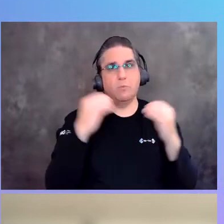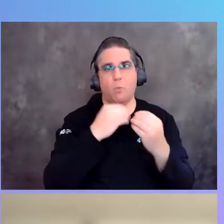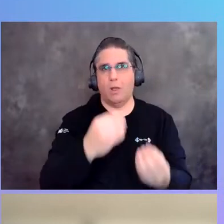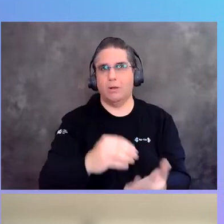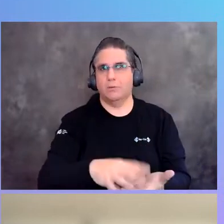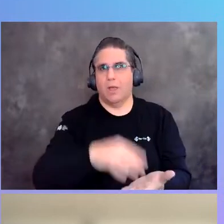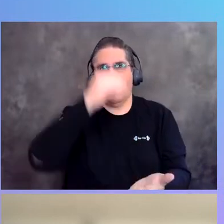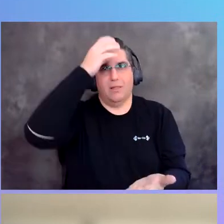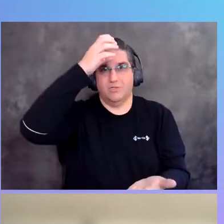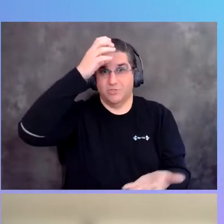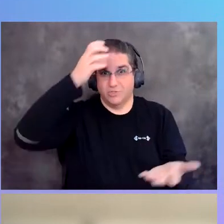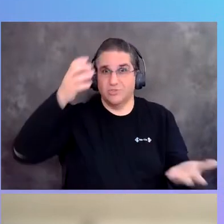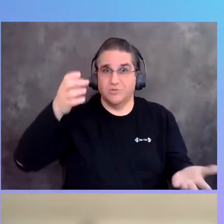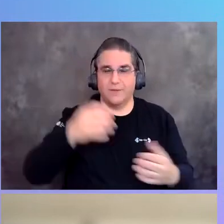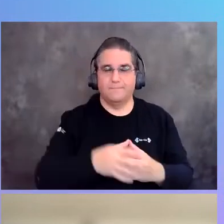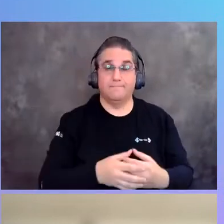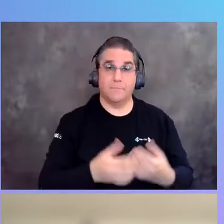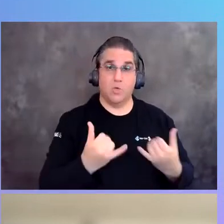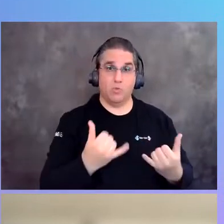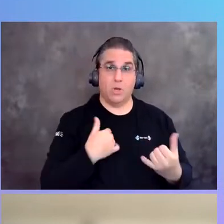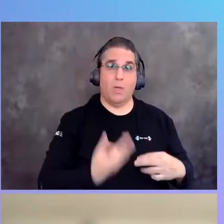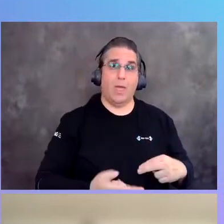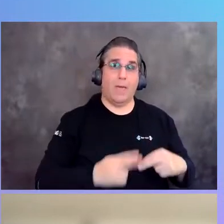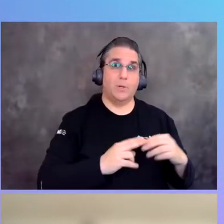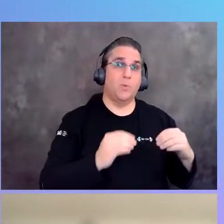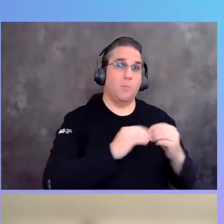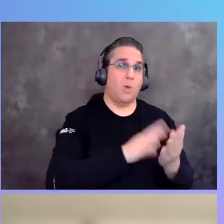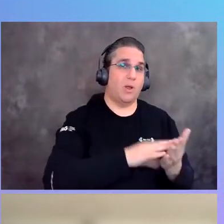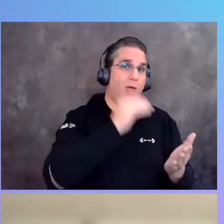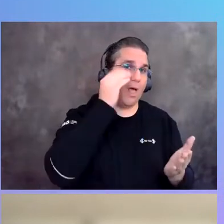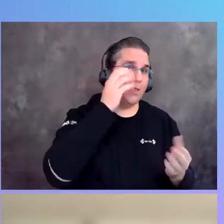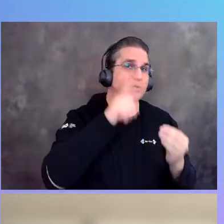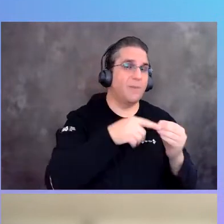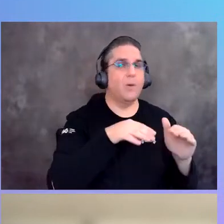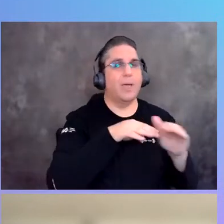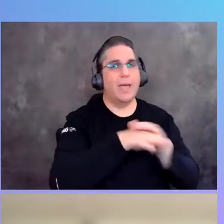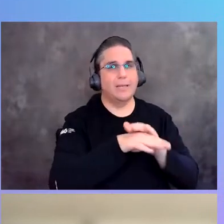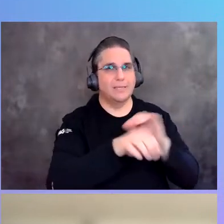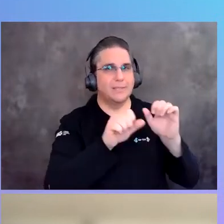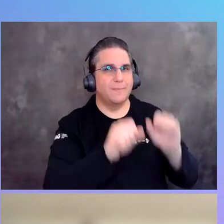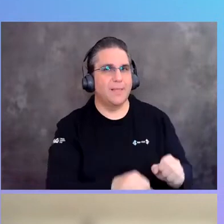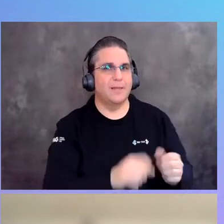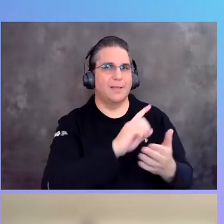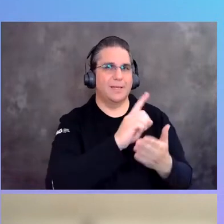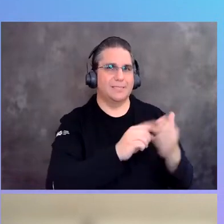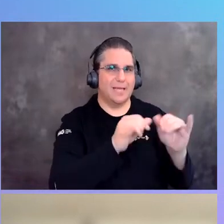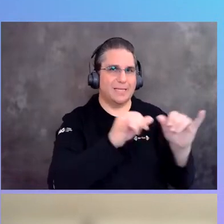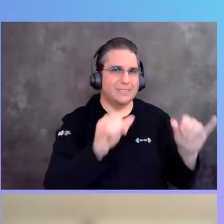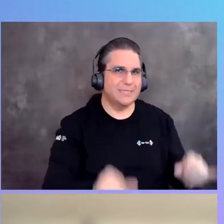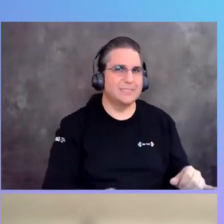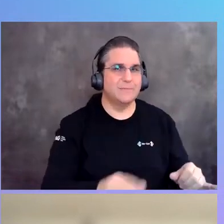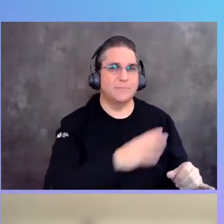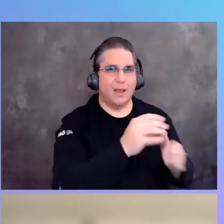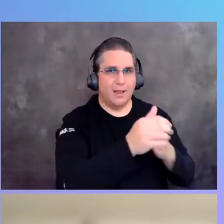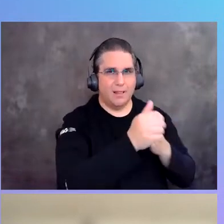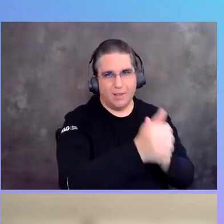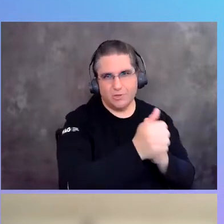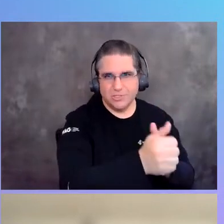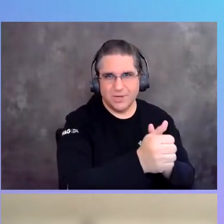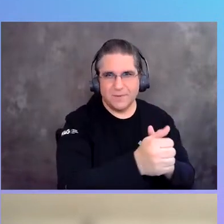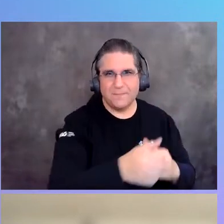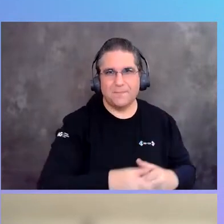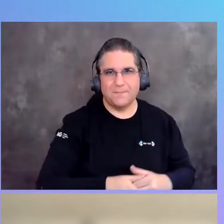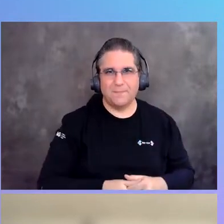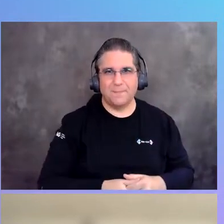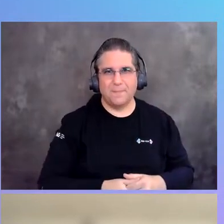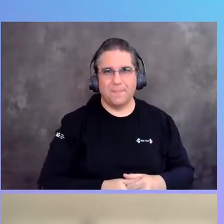I'm furthering my knowledge at the moment in accessibility and design systems and leadership, and I'm just about to finish